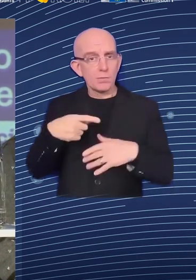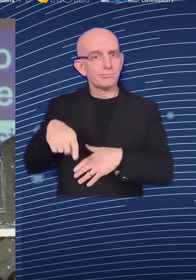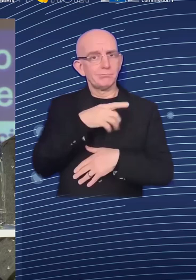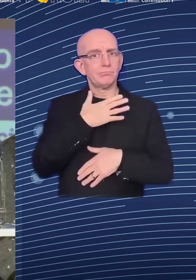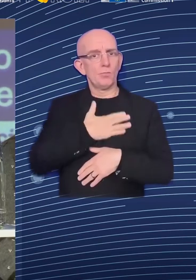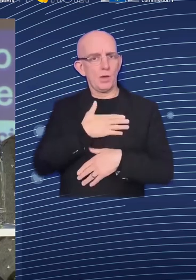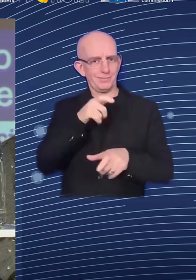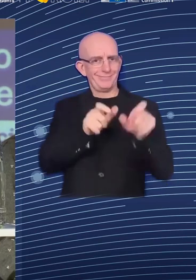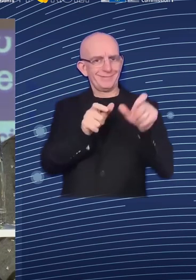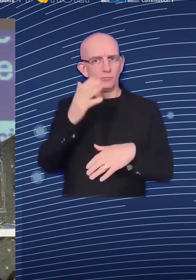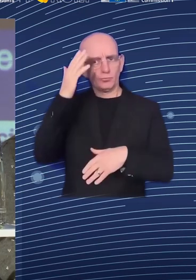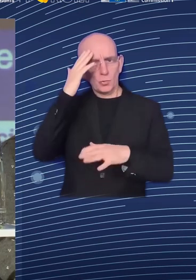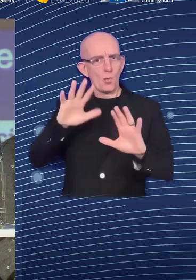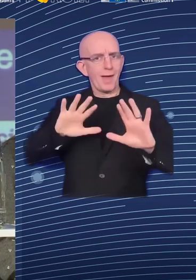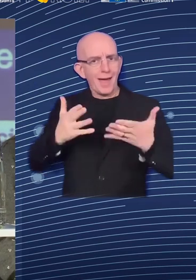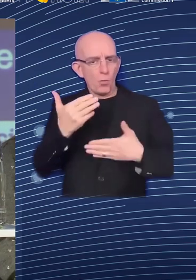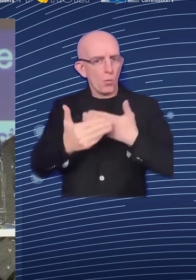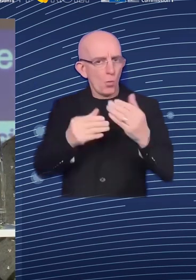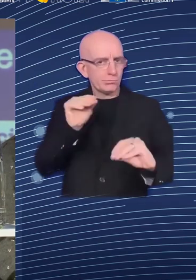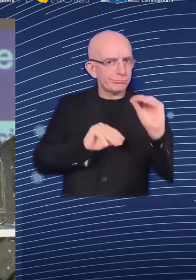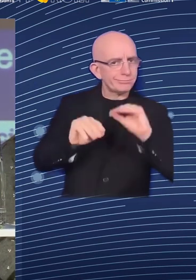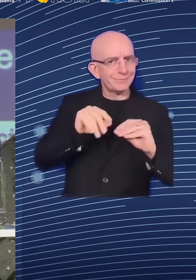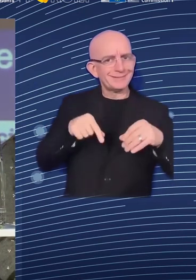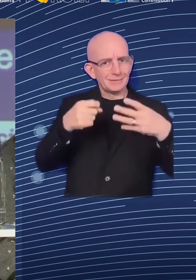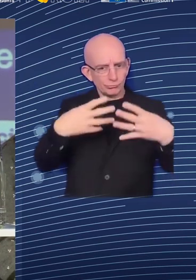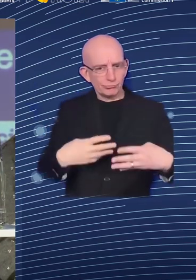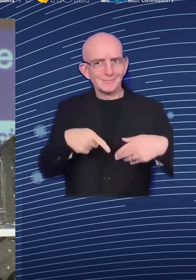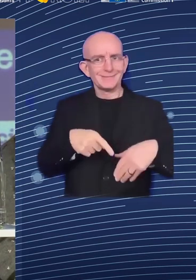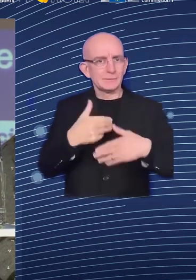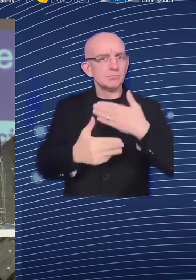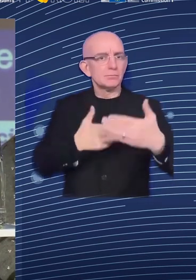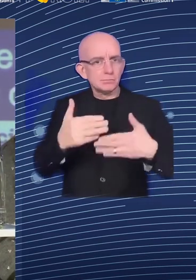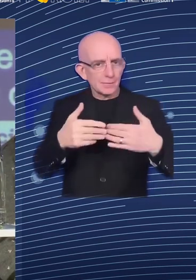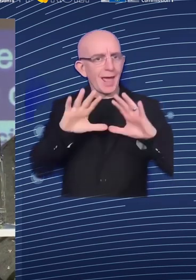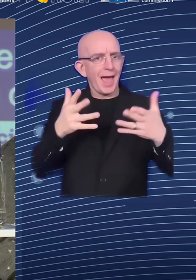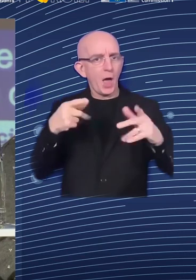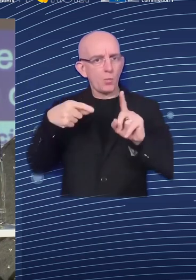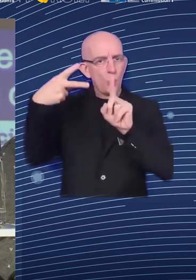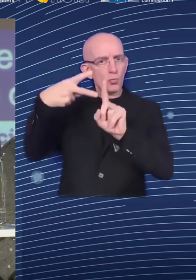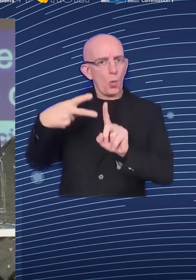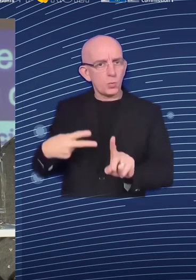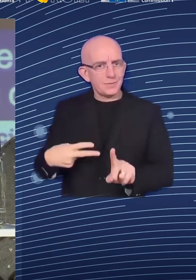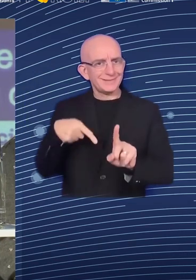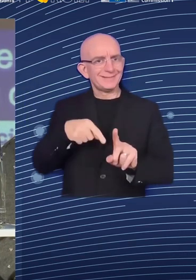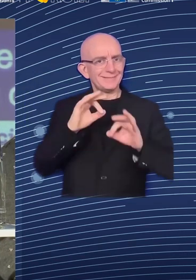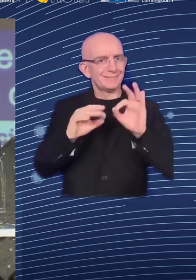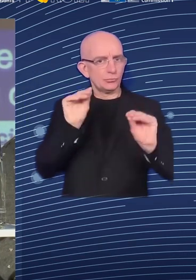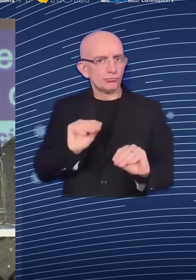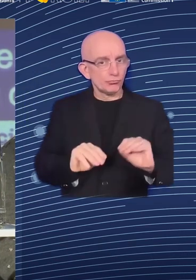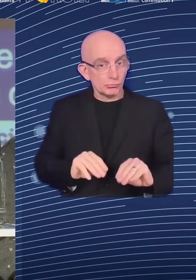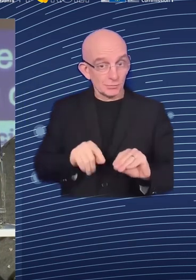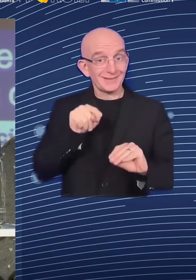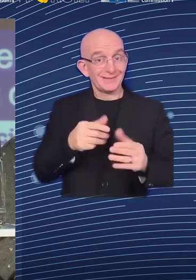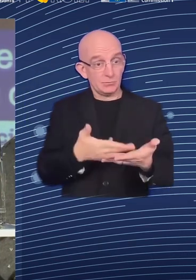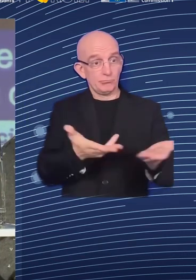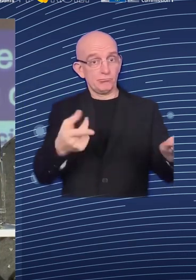code is done, we need to have open source educative platform. There's not that much. We've got Moodle